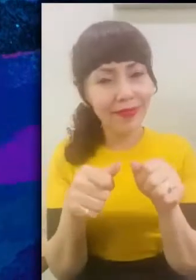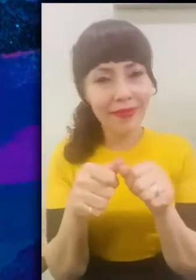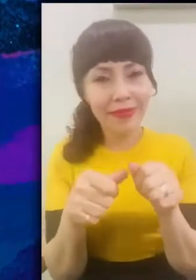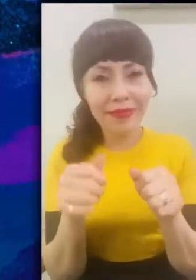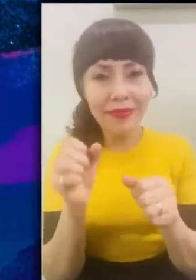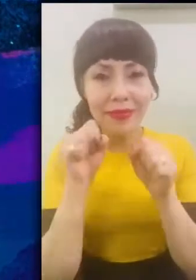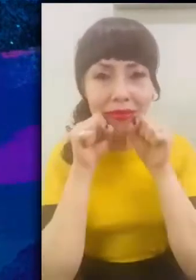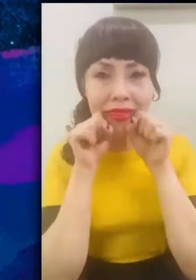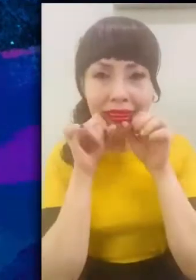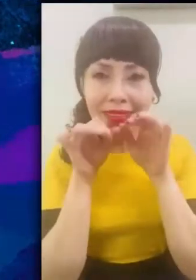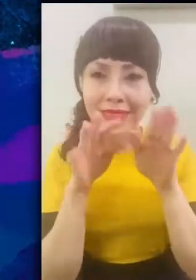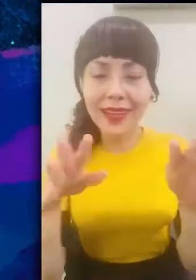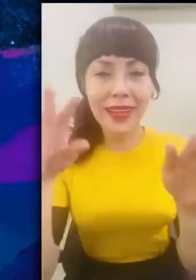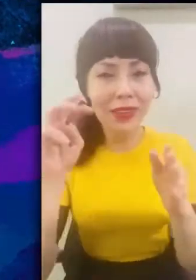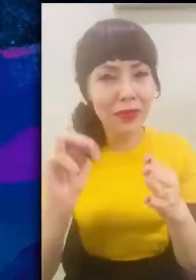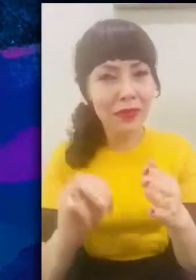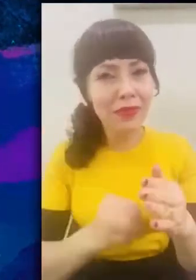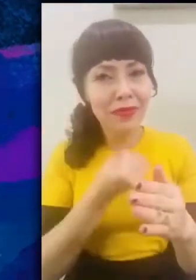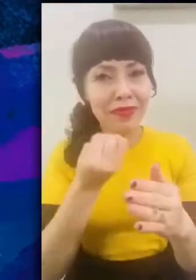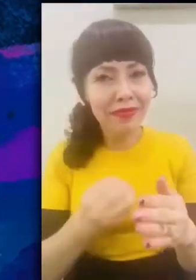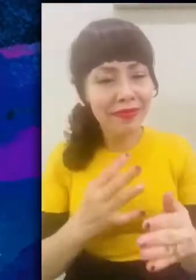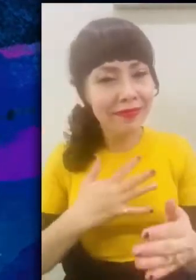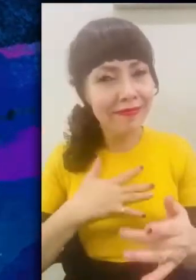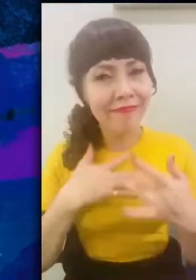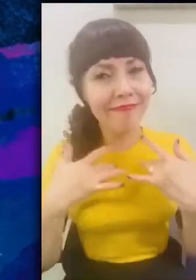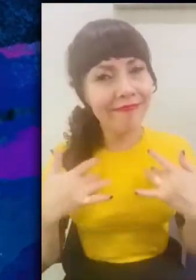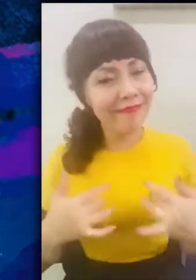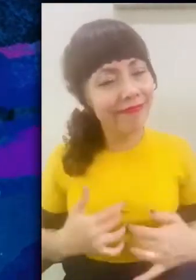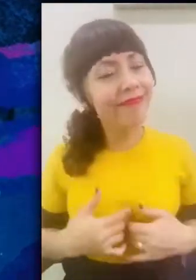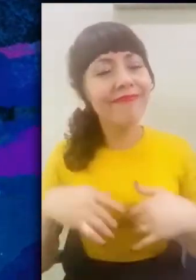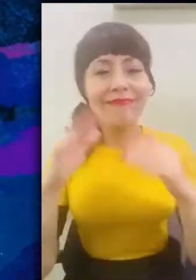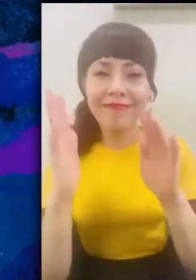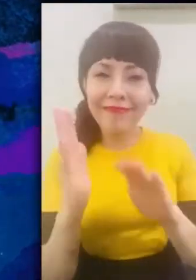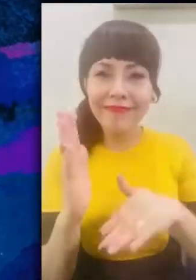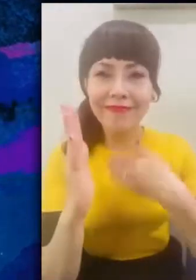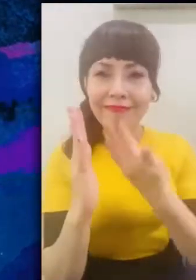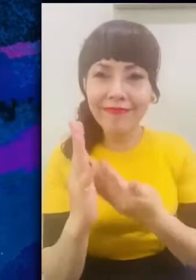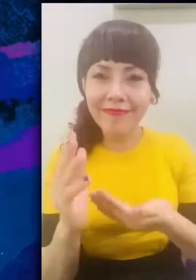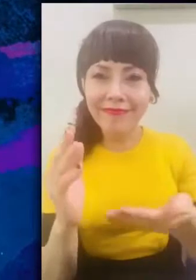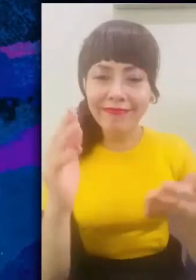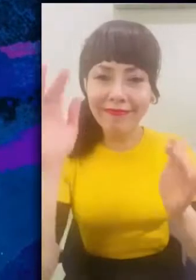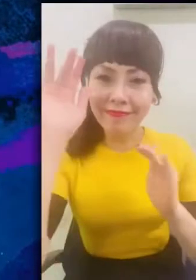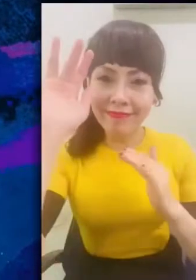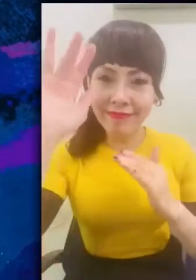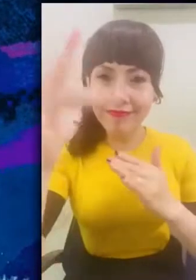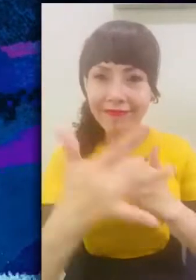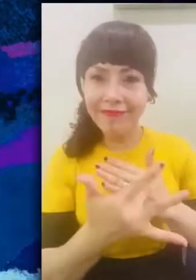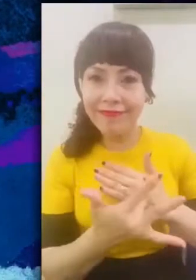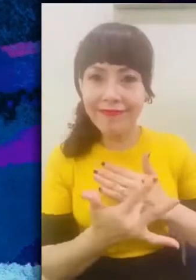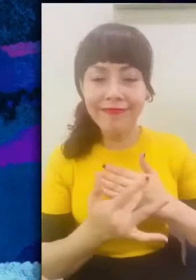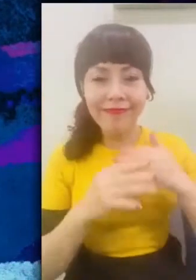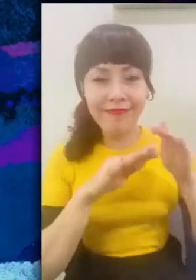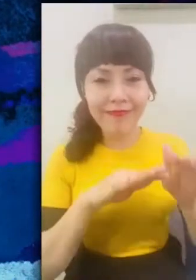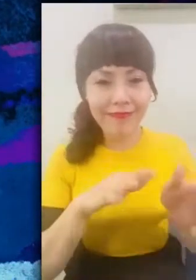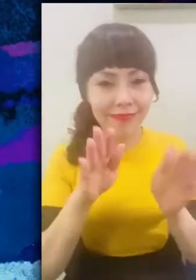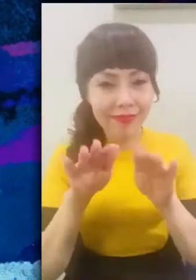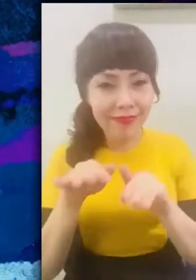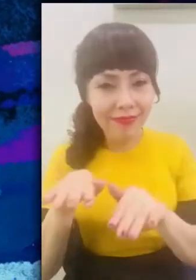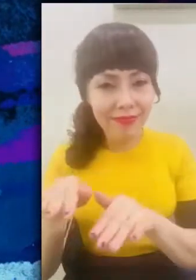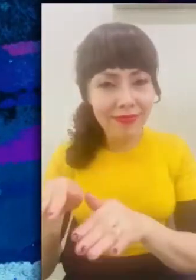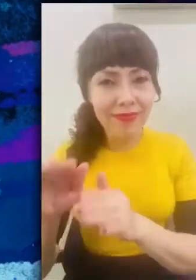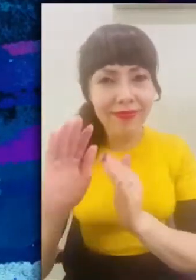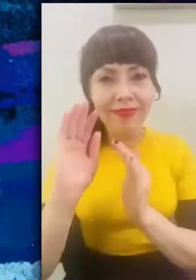Of every blessing, tune my heart to sing thy grace. Streams